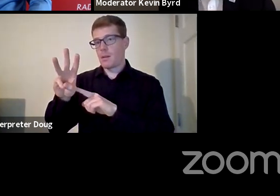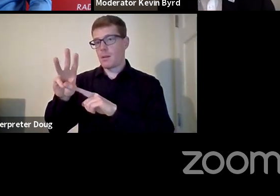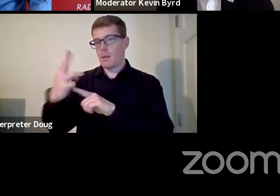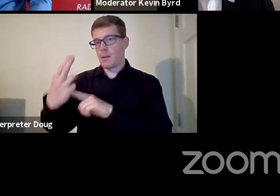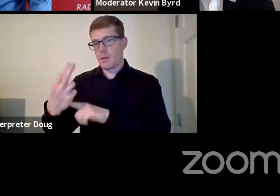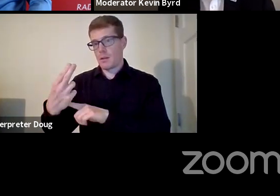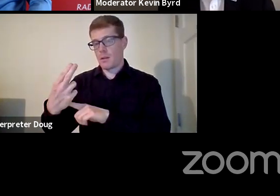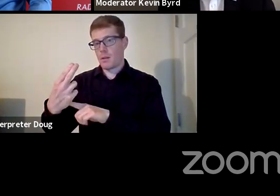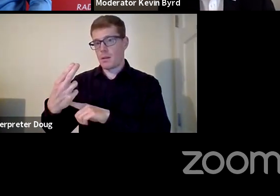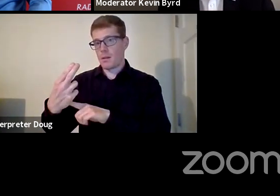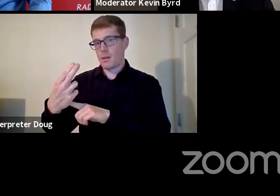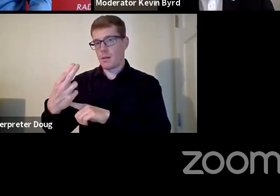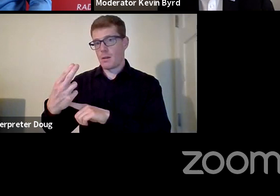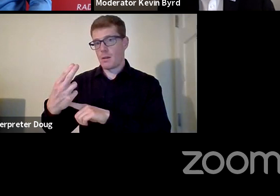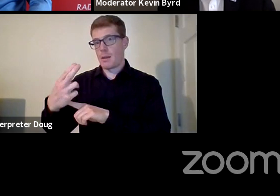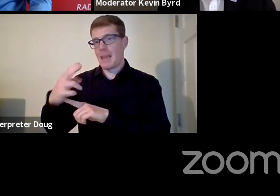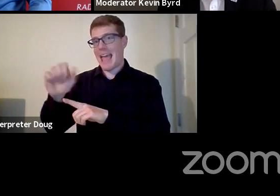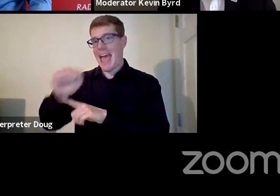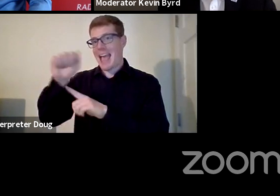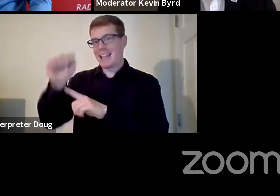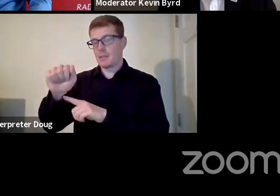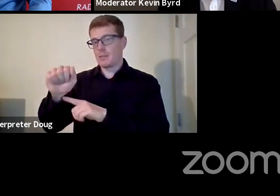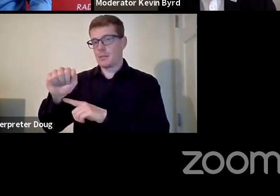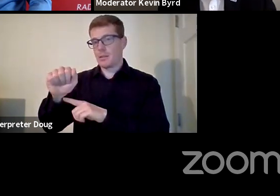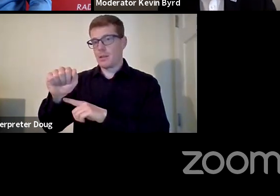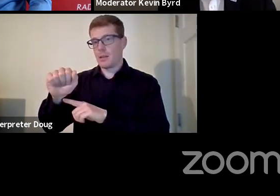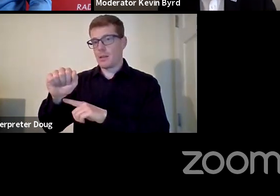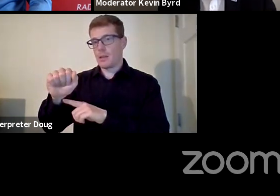ROWH at